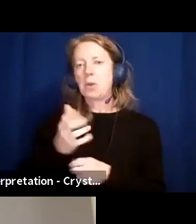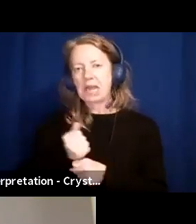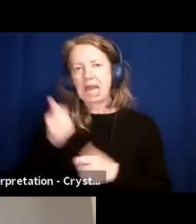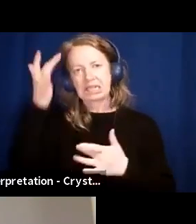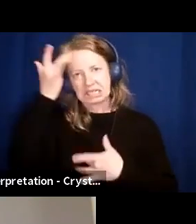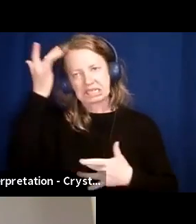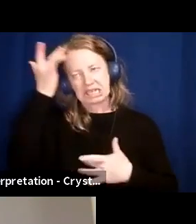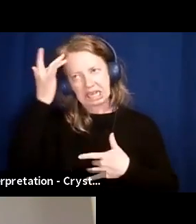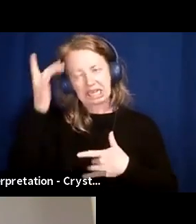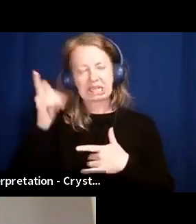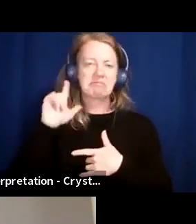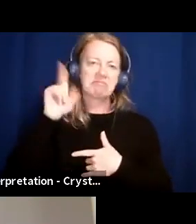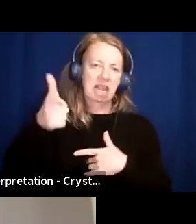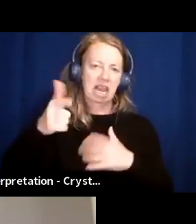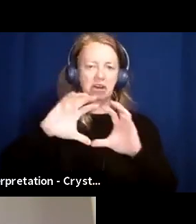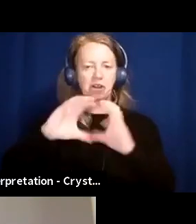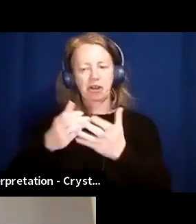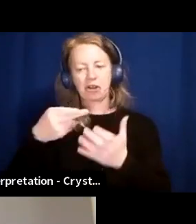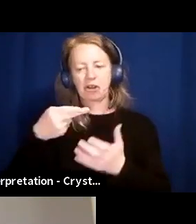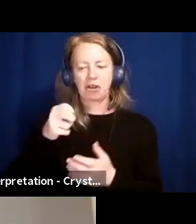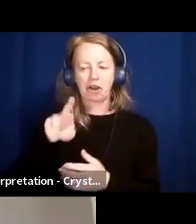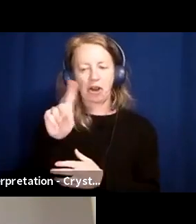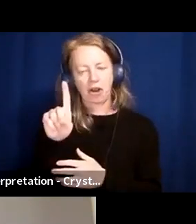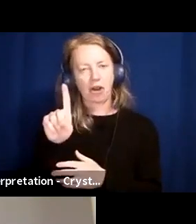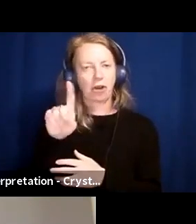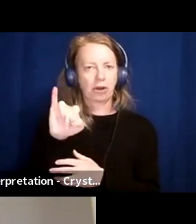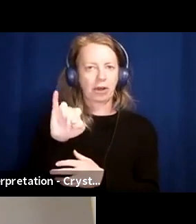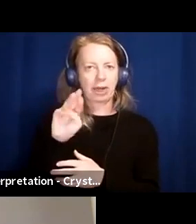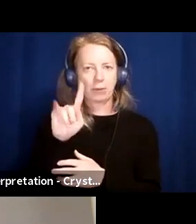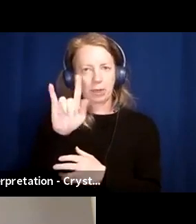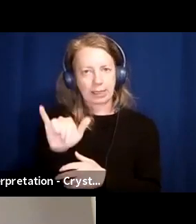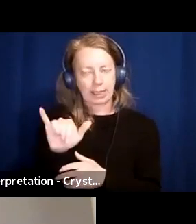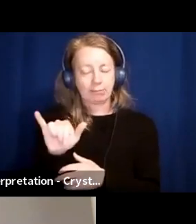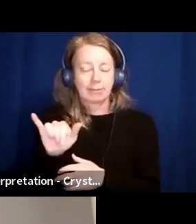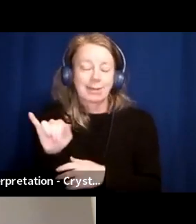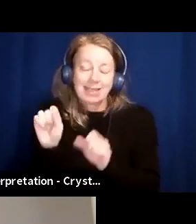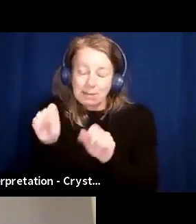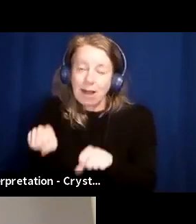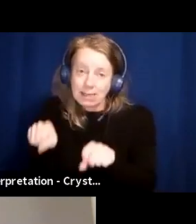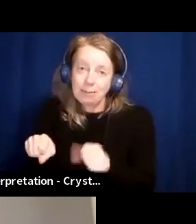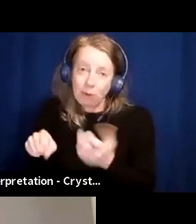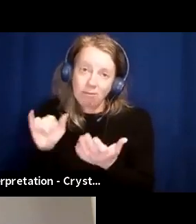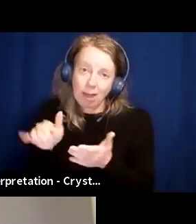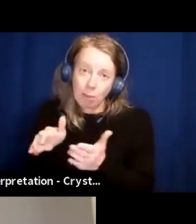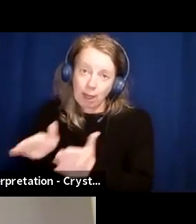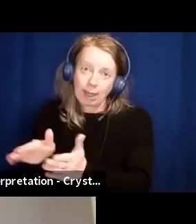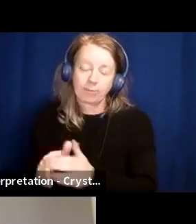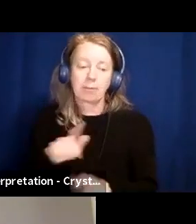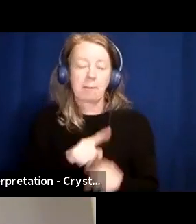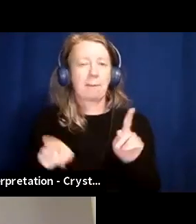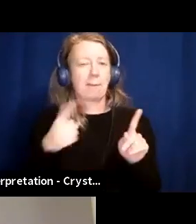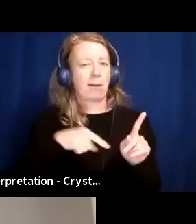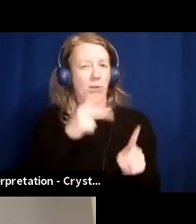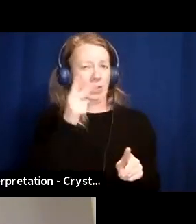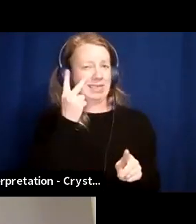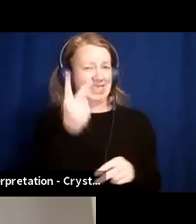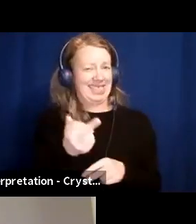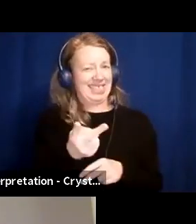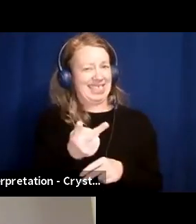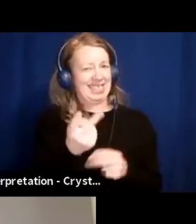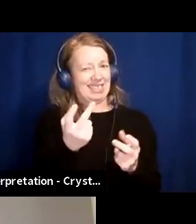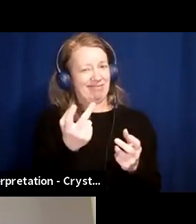immunity, and that's one way, certainly. But, we see that a lot of people unfortunately have